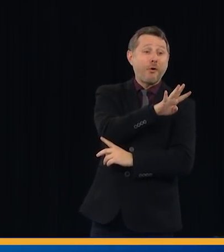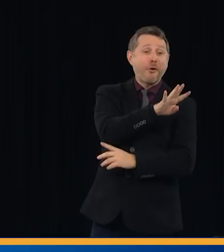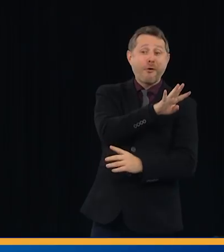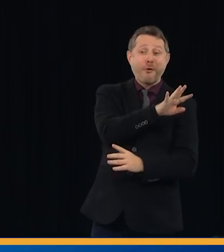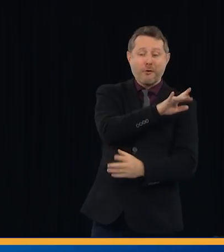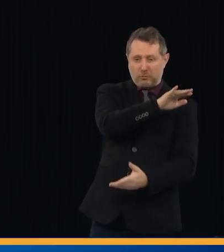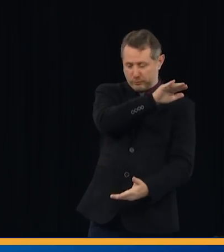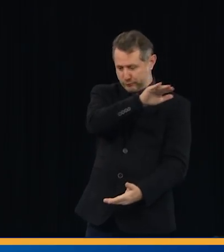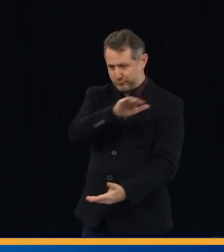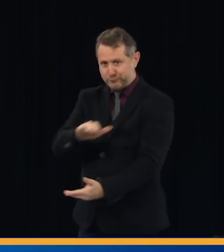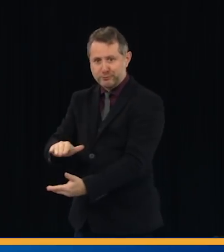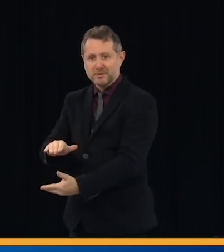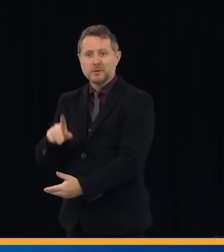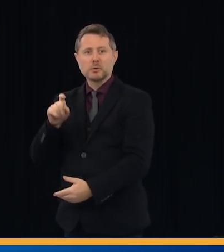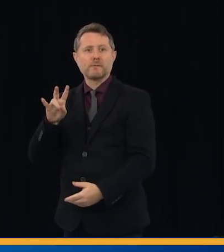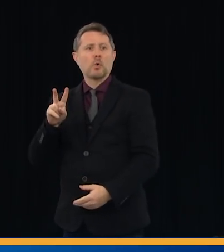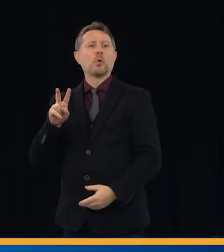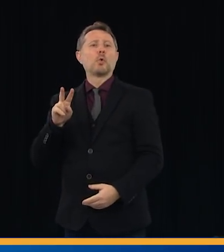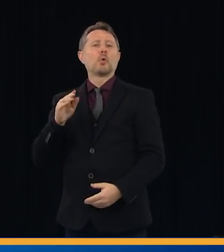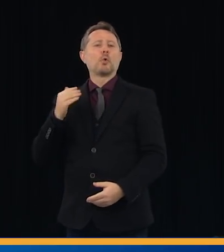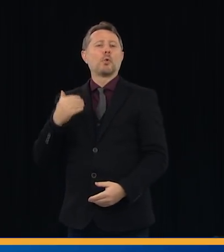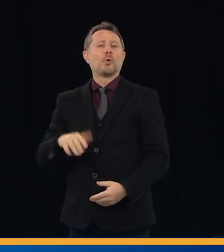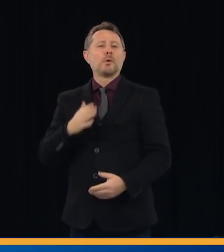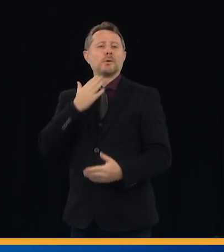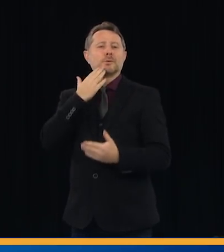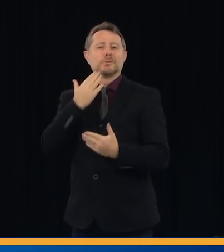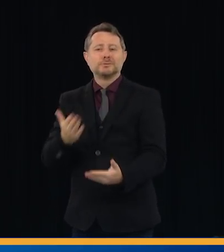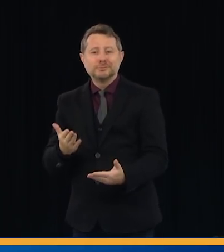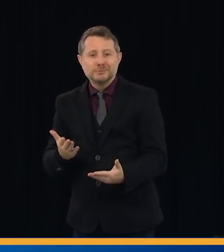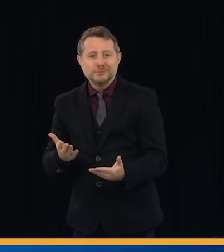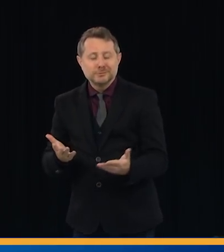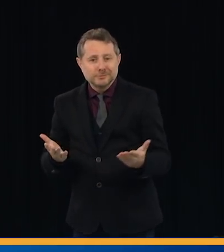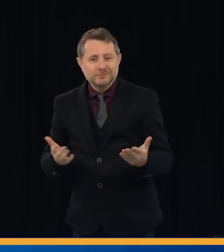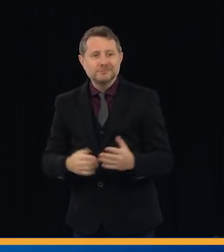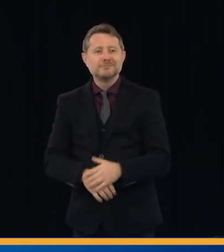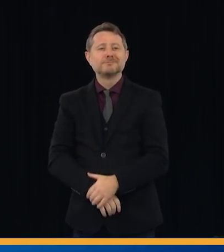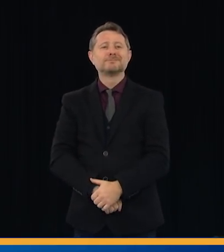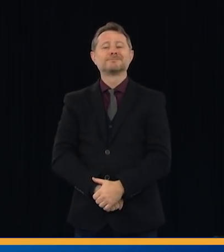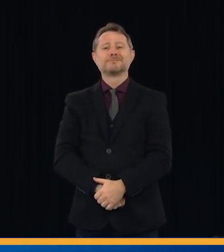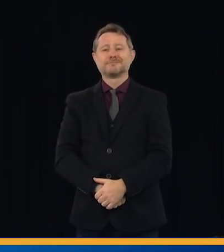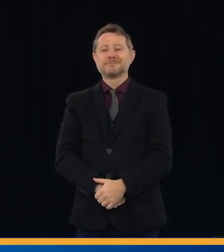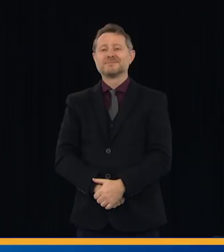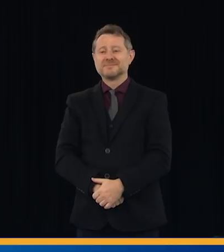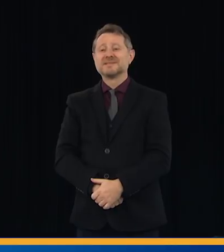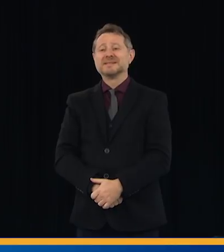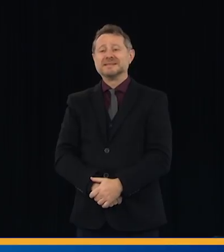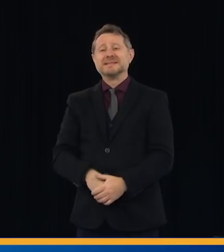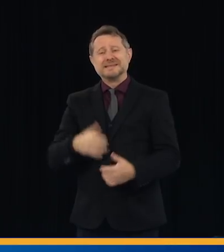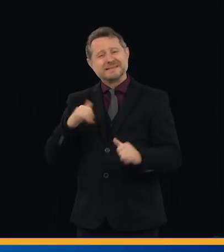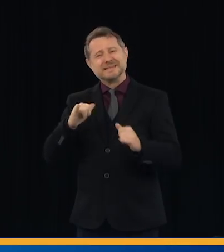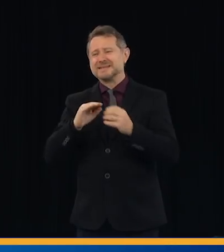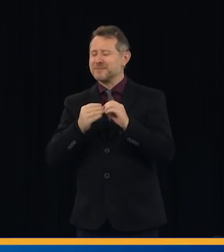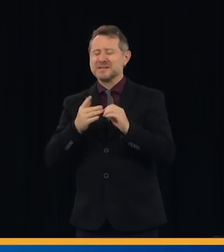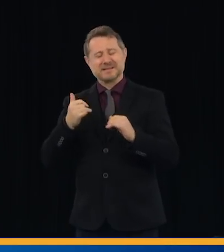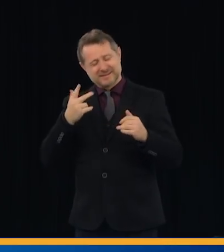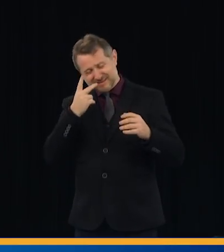before. You see the overall line is still up.